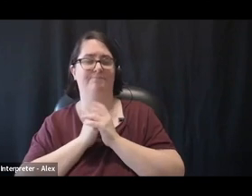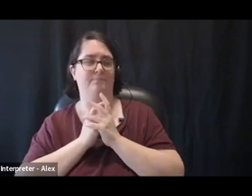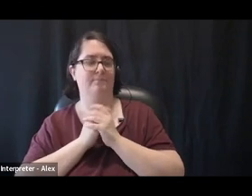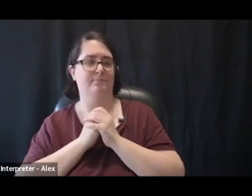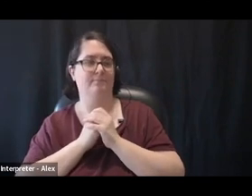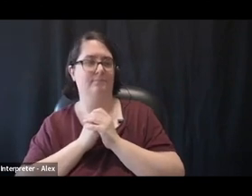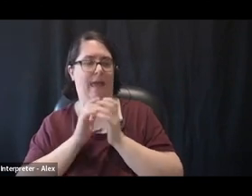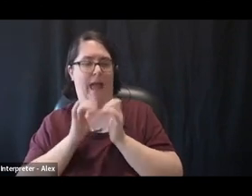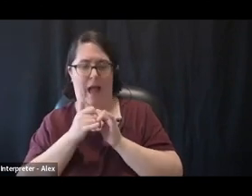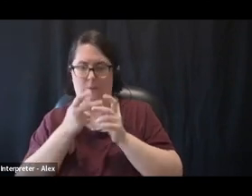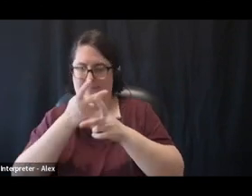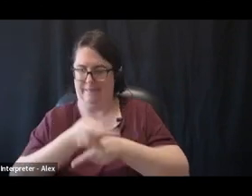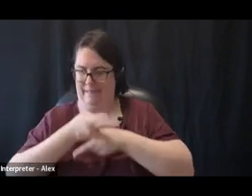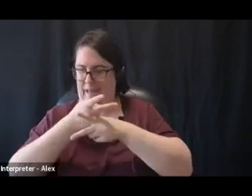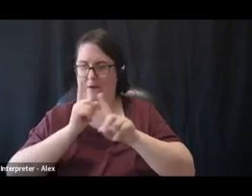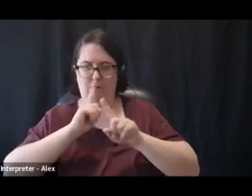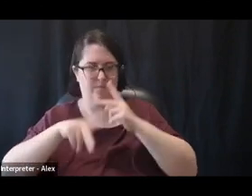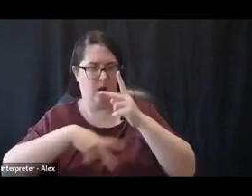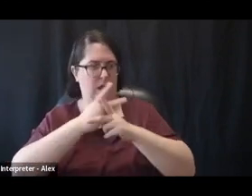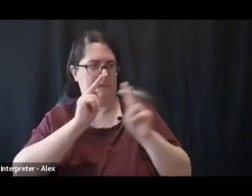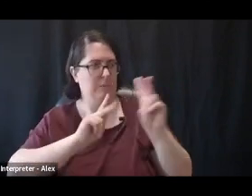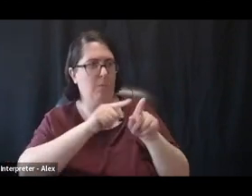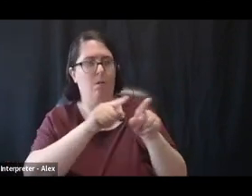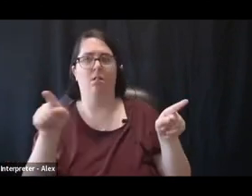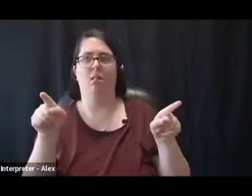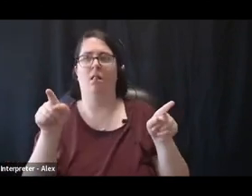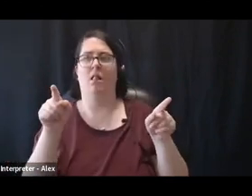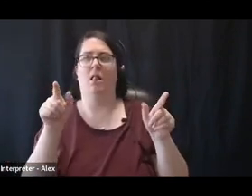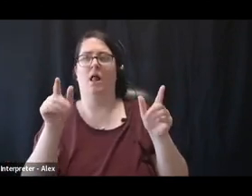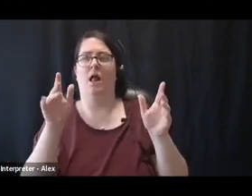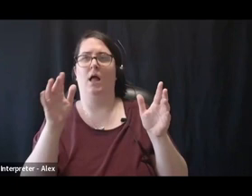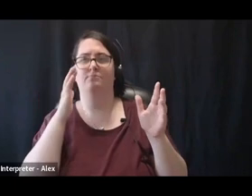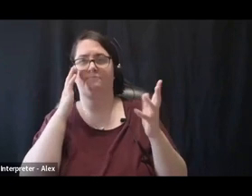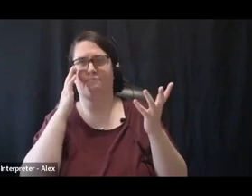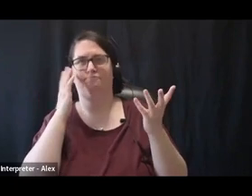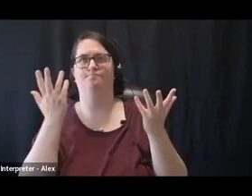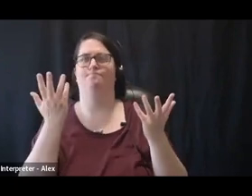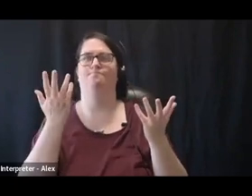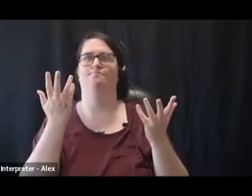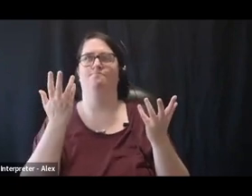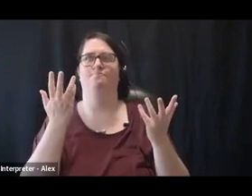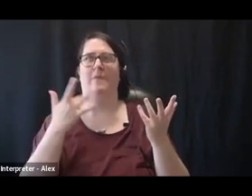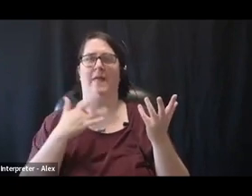how to care for different types of people. And I just feel like